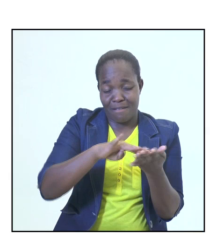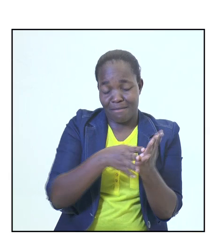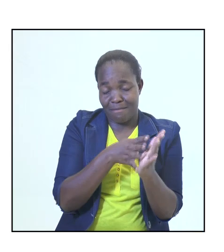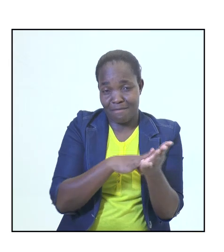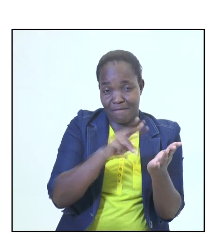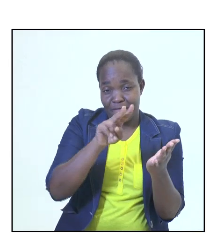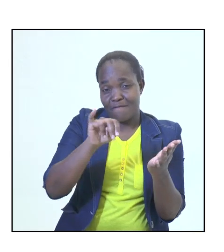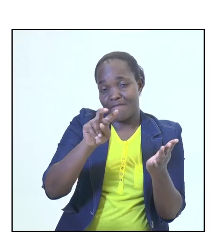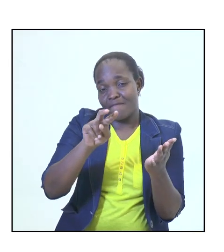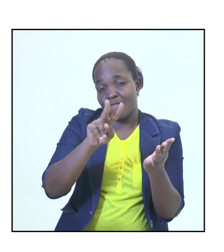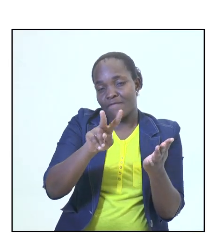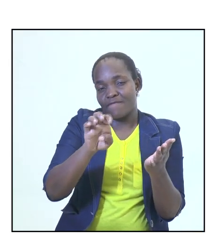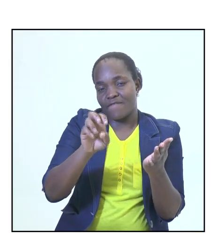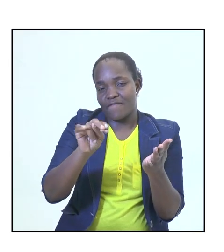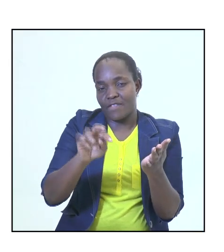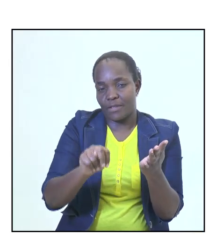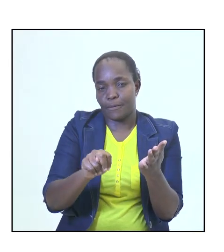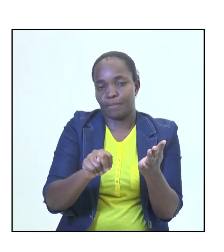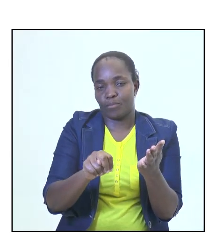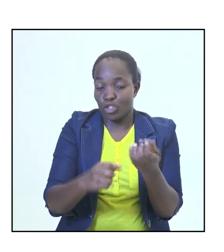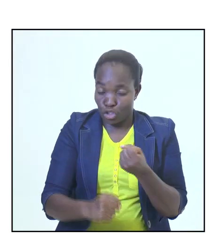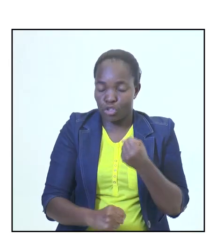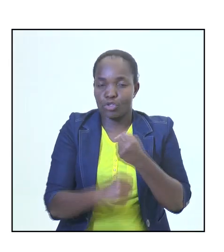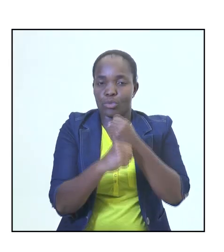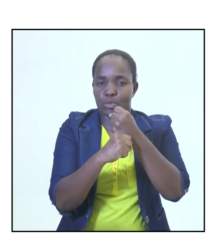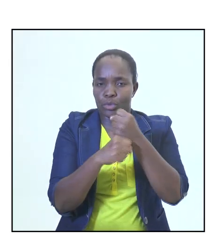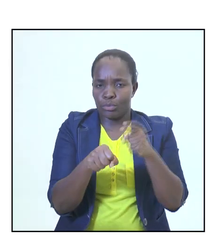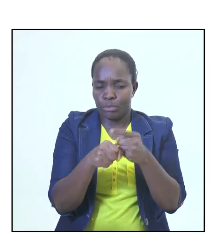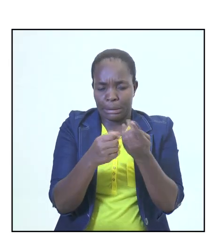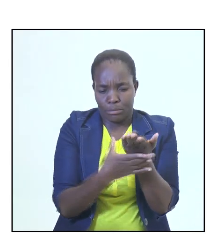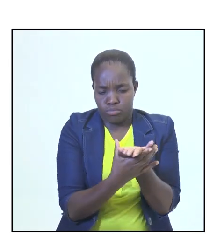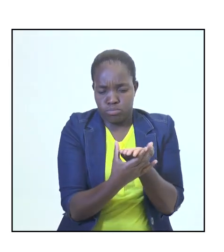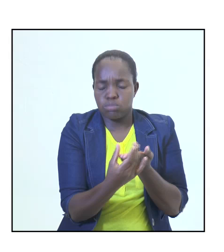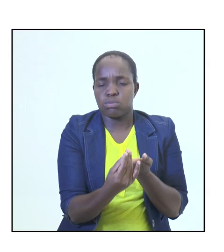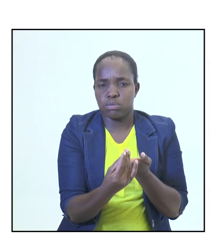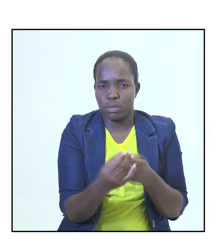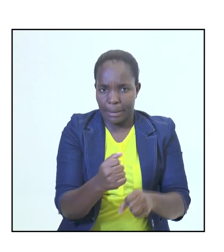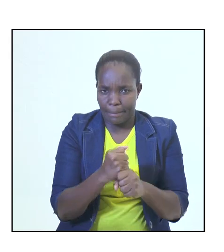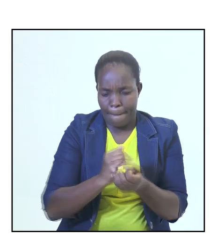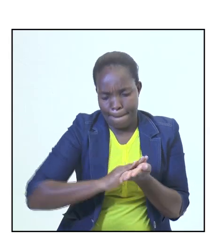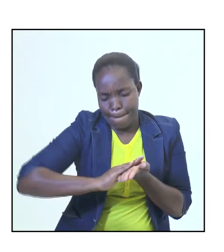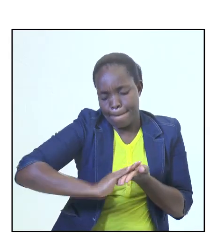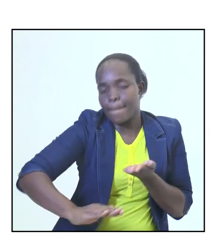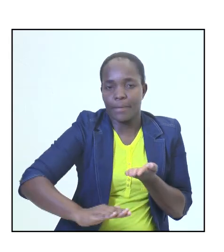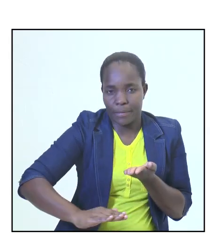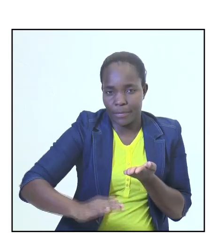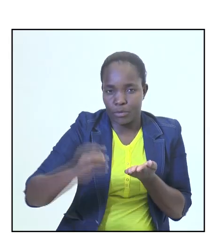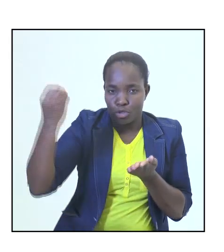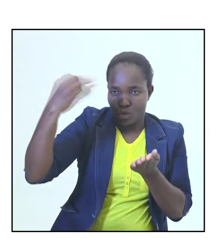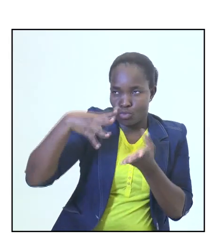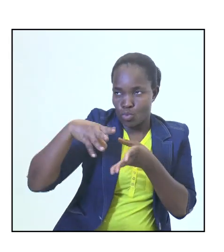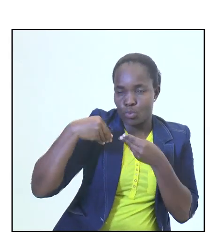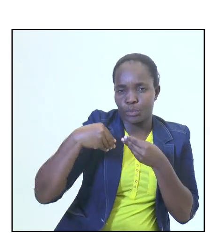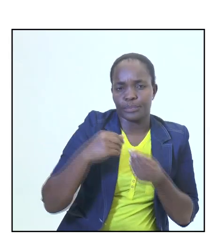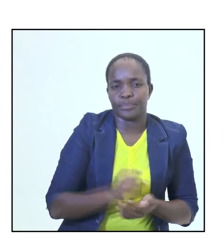veins support and hold the leaves flat to capture the sunlight. The stomata, or tiny holes underneath the